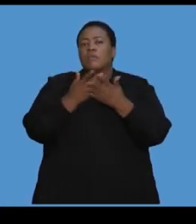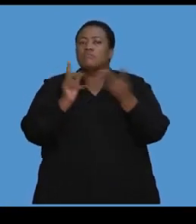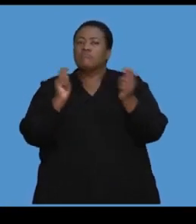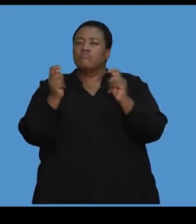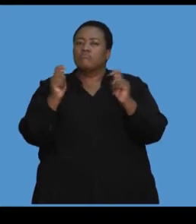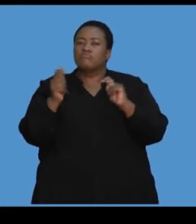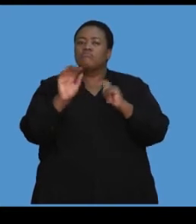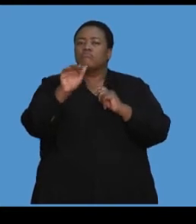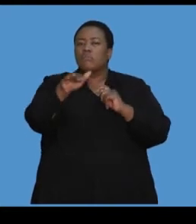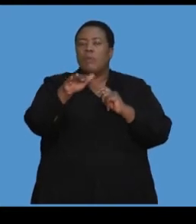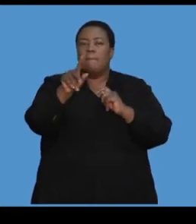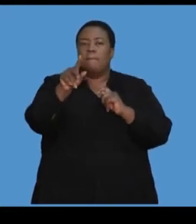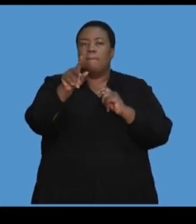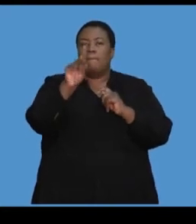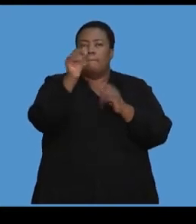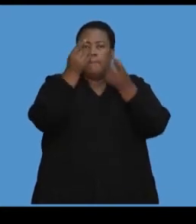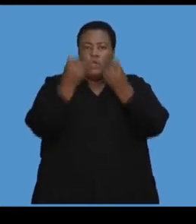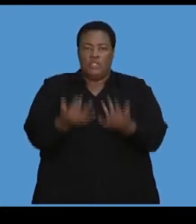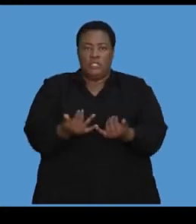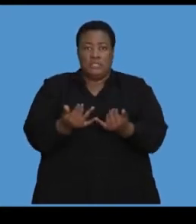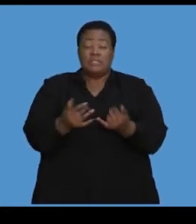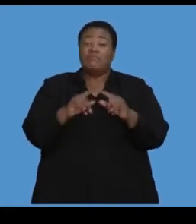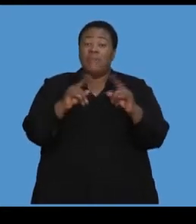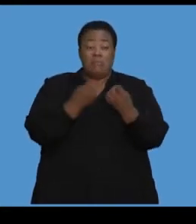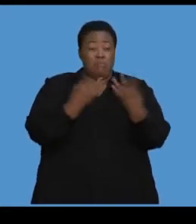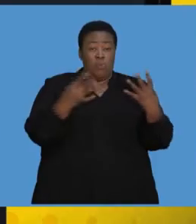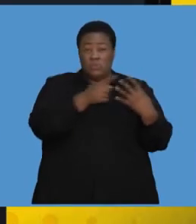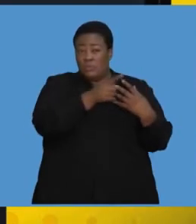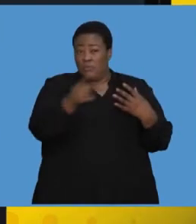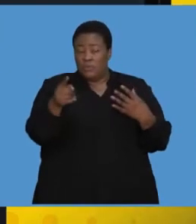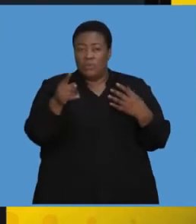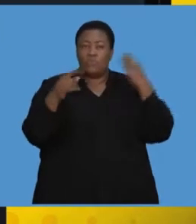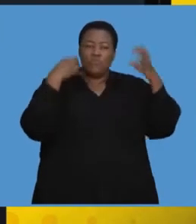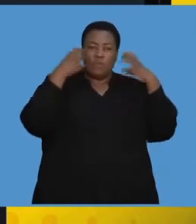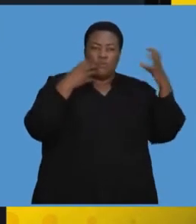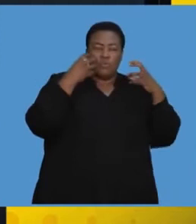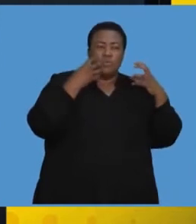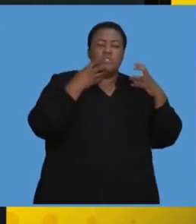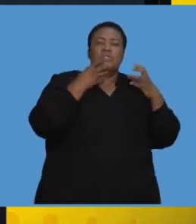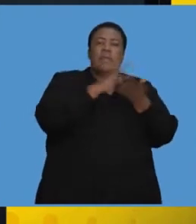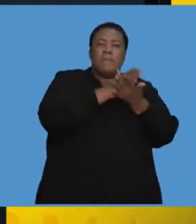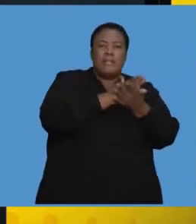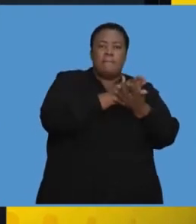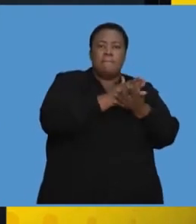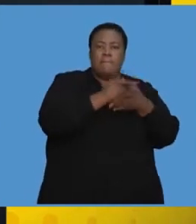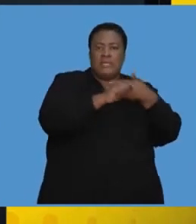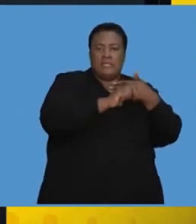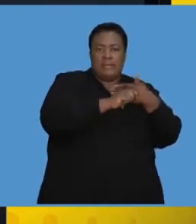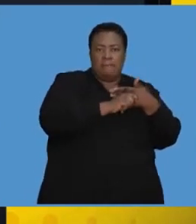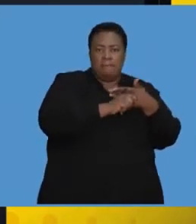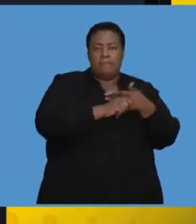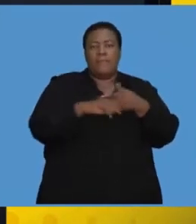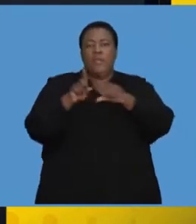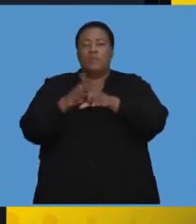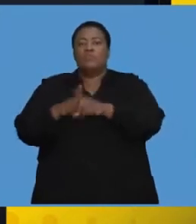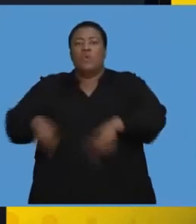upcoming budgets there. The mistake that a lot of you matriculants make is you guys confuse between the medium-term budget policy statement